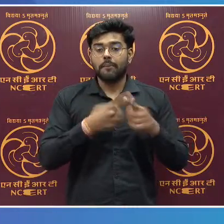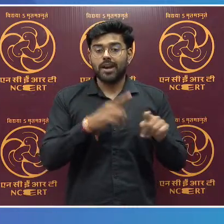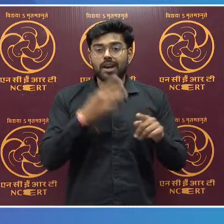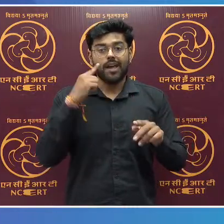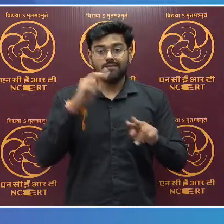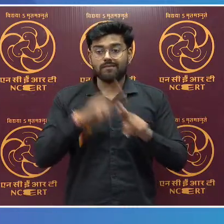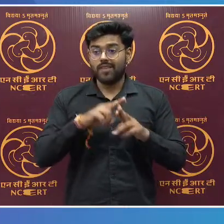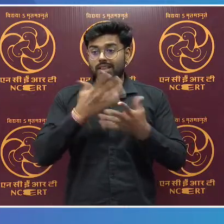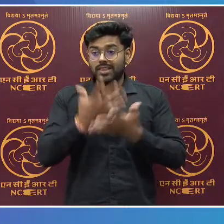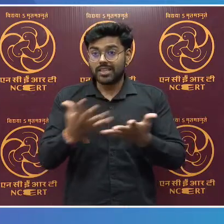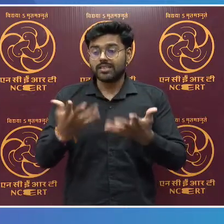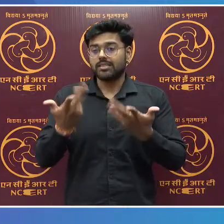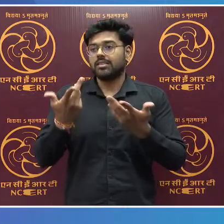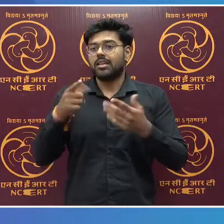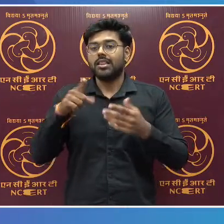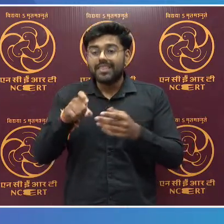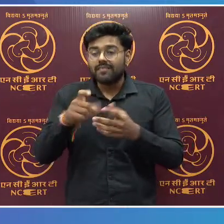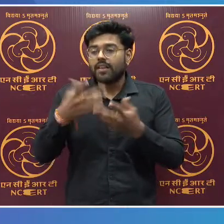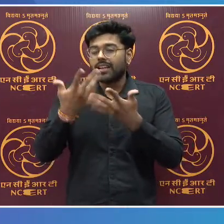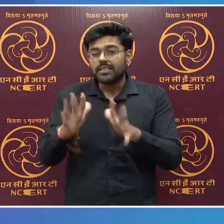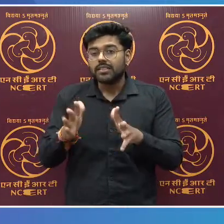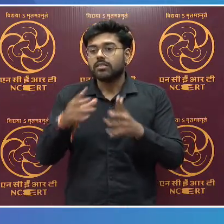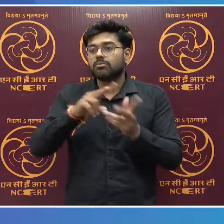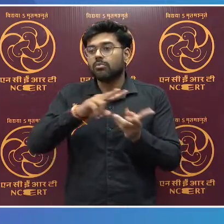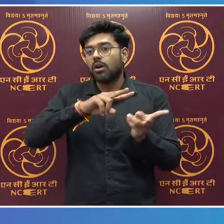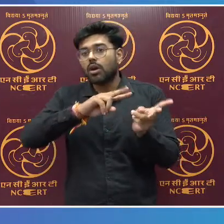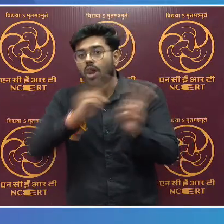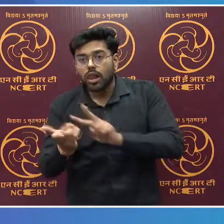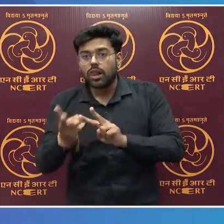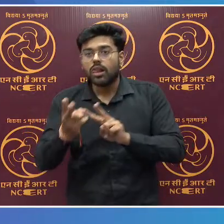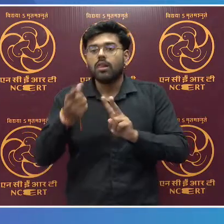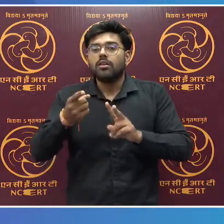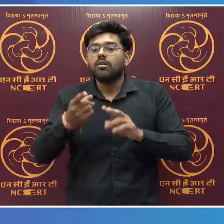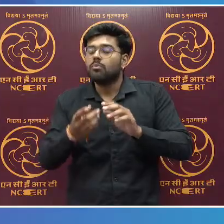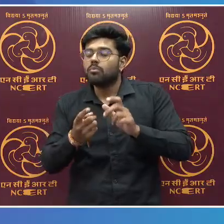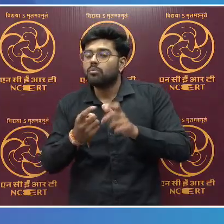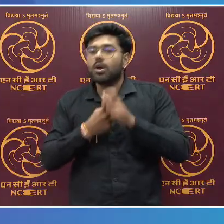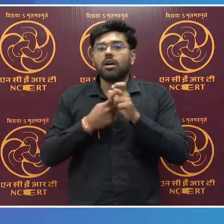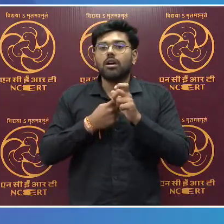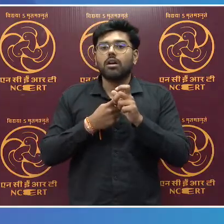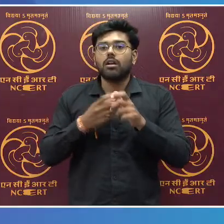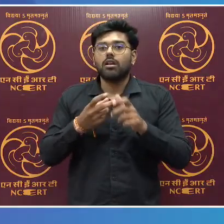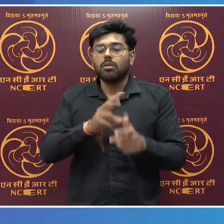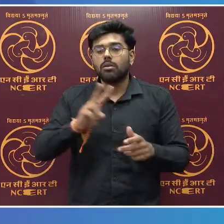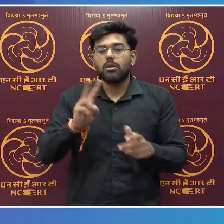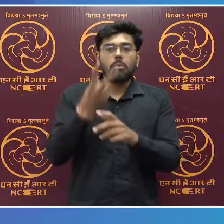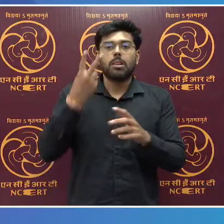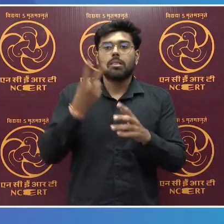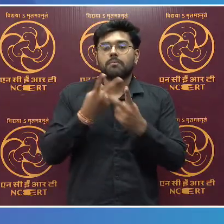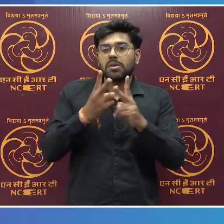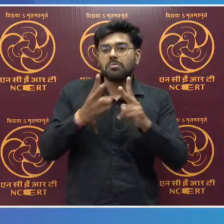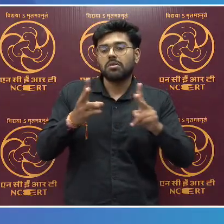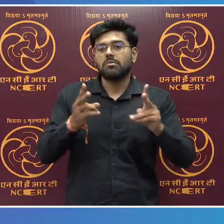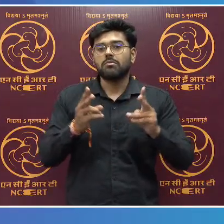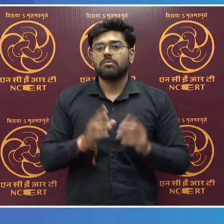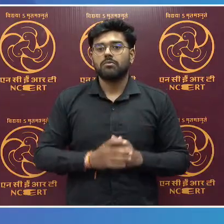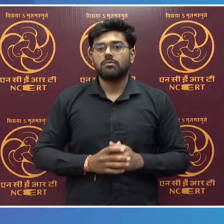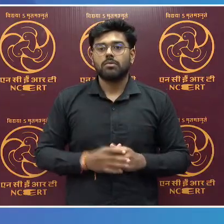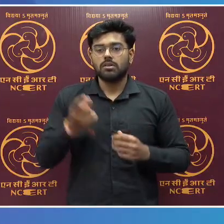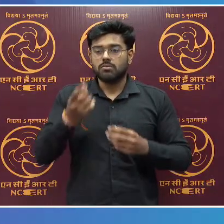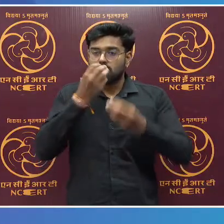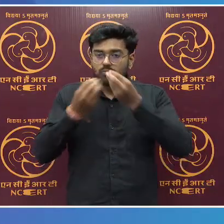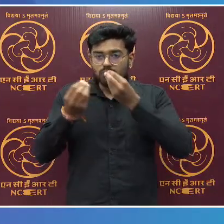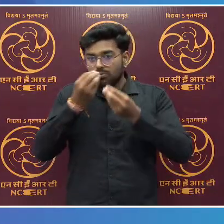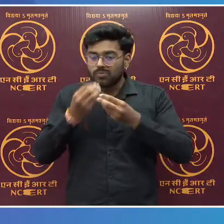has to be a living organisms. The moment they are getting a host, they enter and they start to take